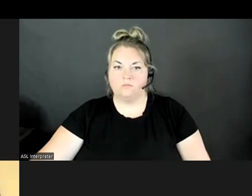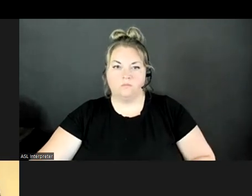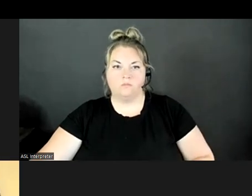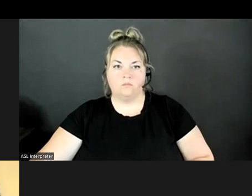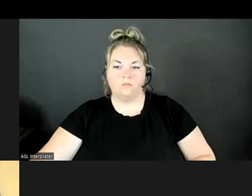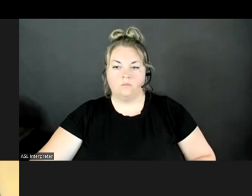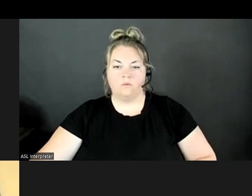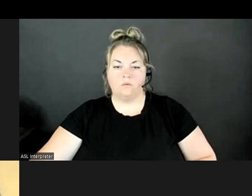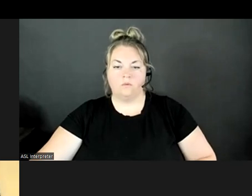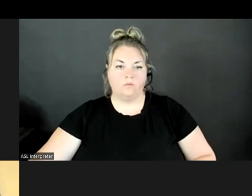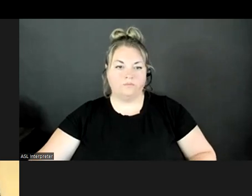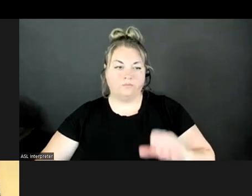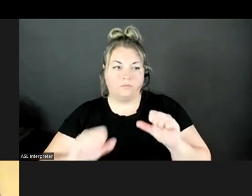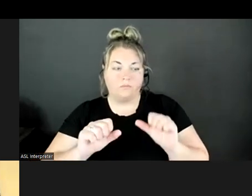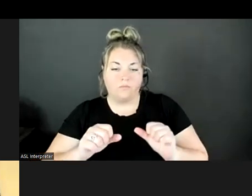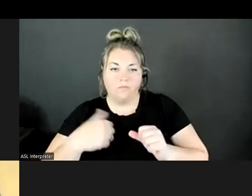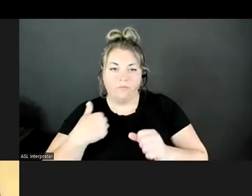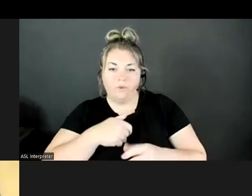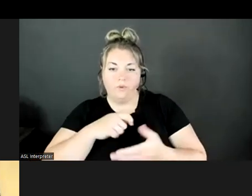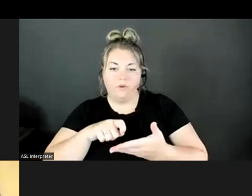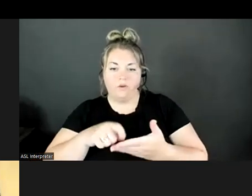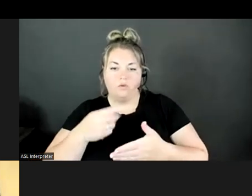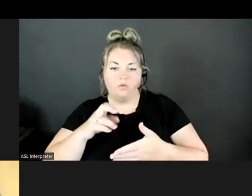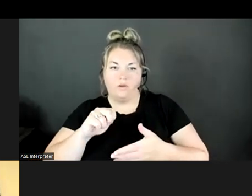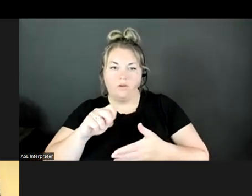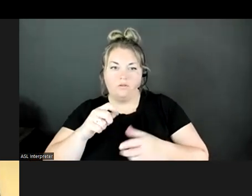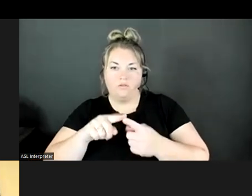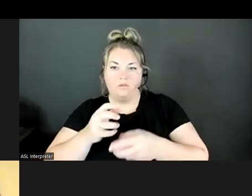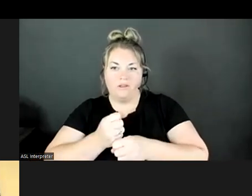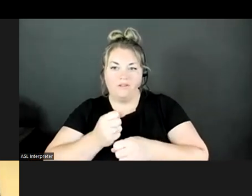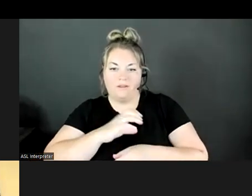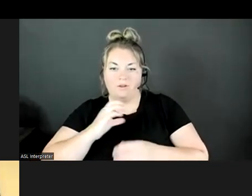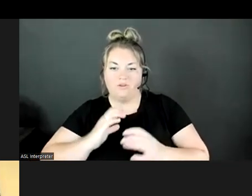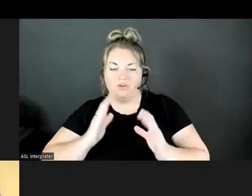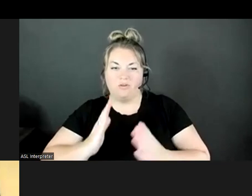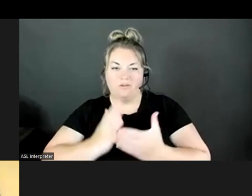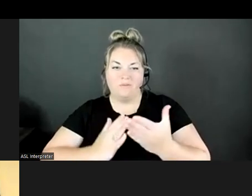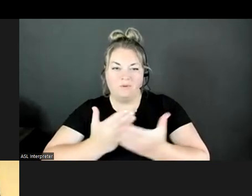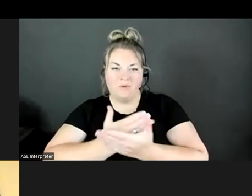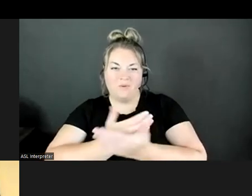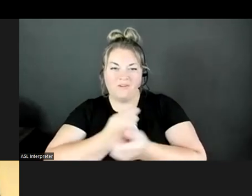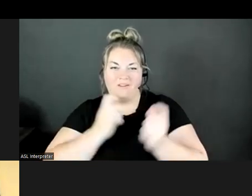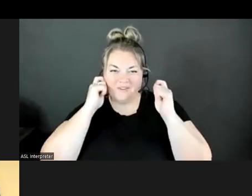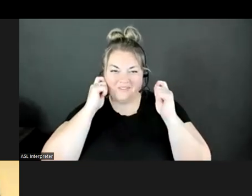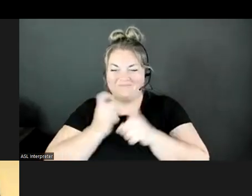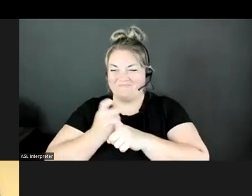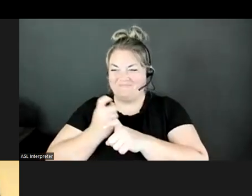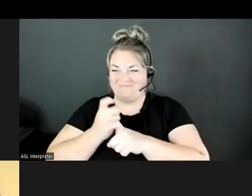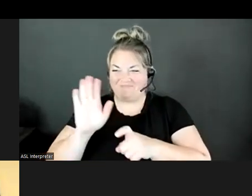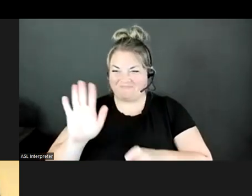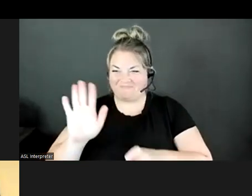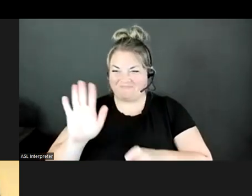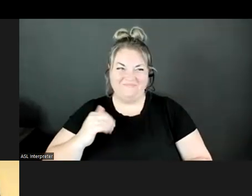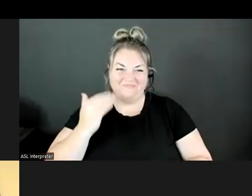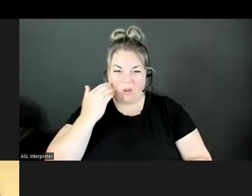can we write a grant to get the commissioner some new headphones? I'm just kidding, I'm just kidding. Just kidding, I